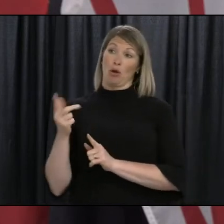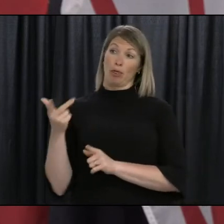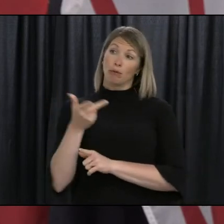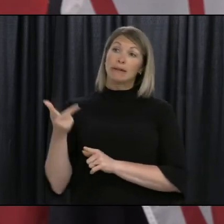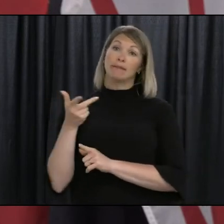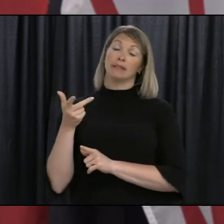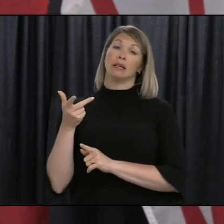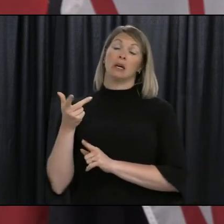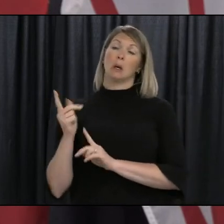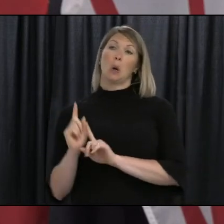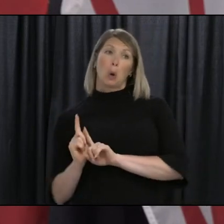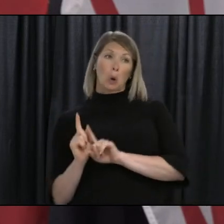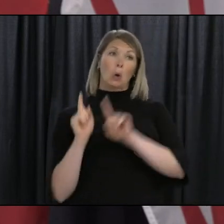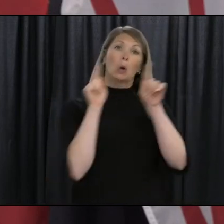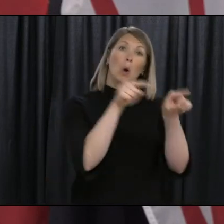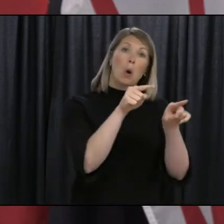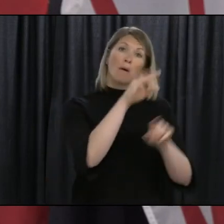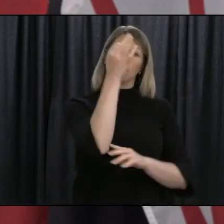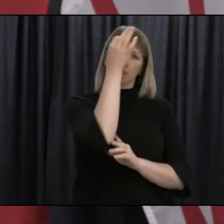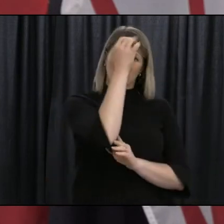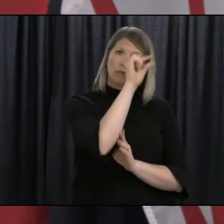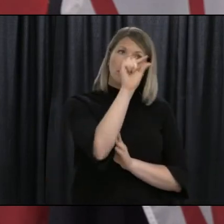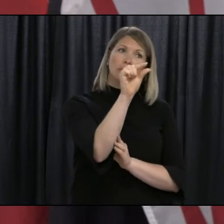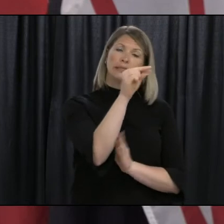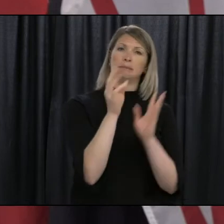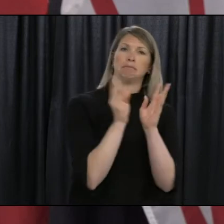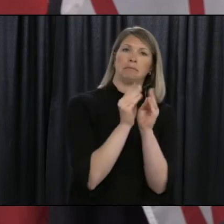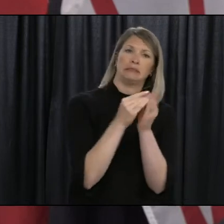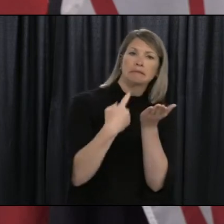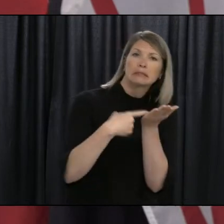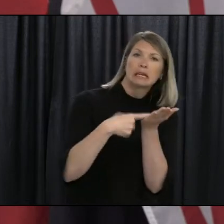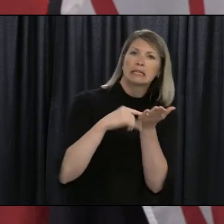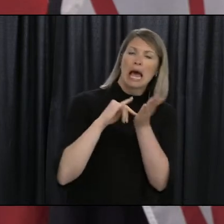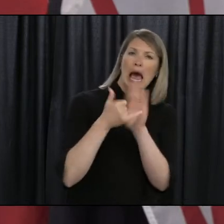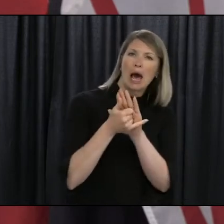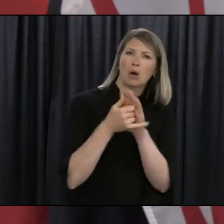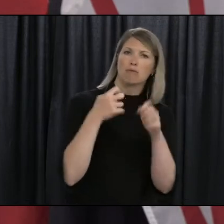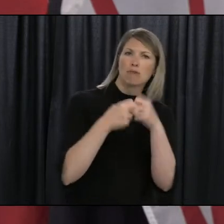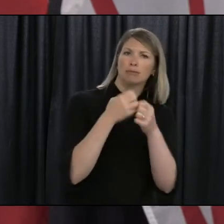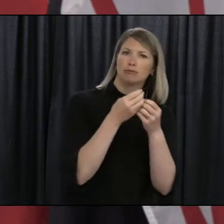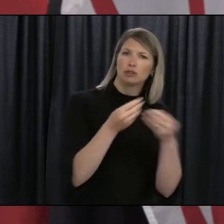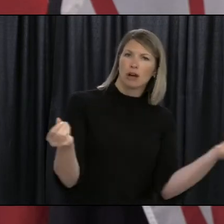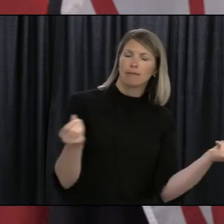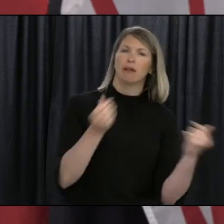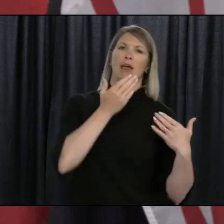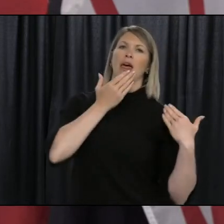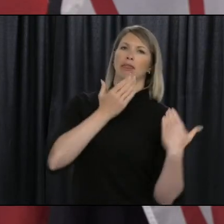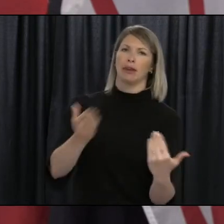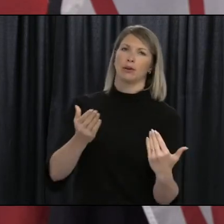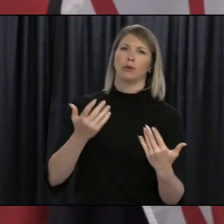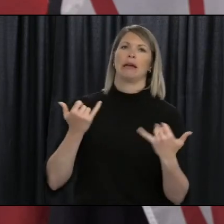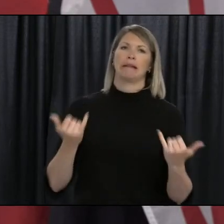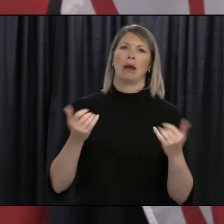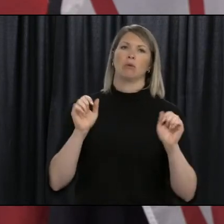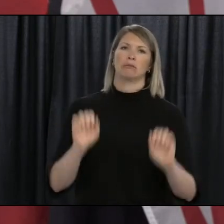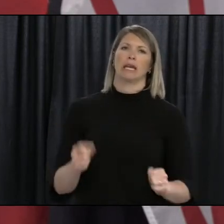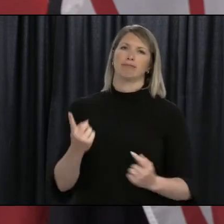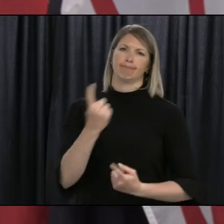this province and how we can work together on solutions. Thank you. We are open for questions.